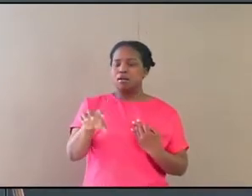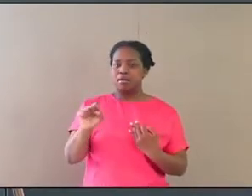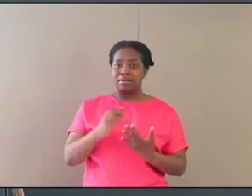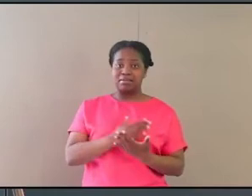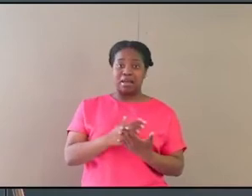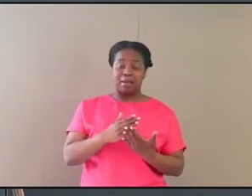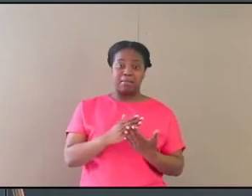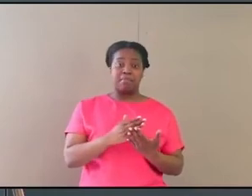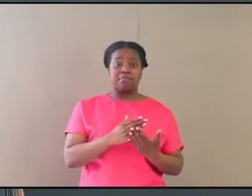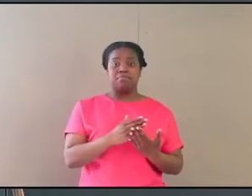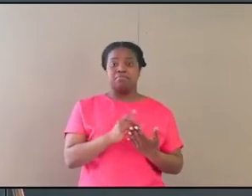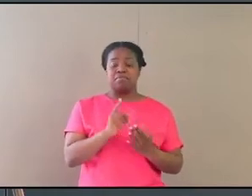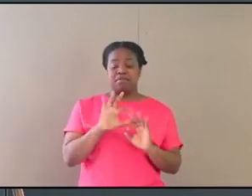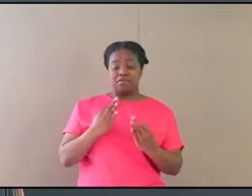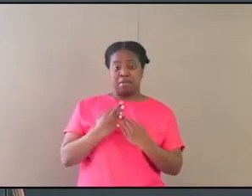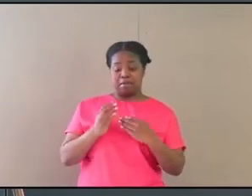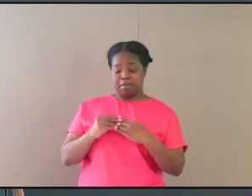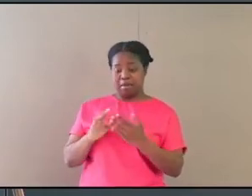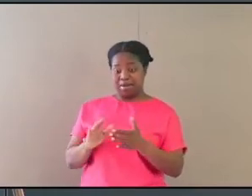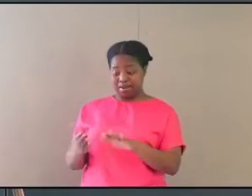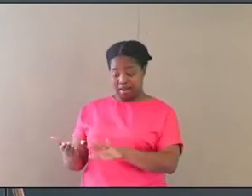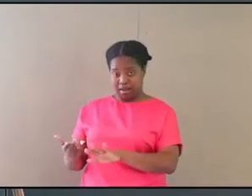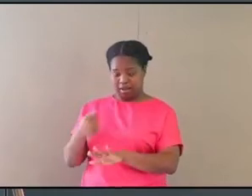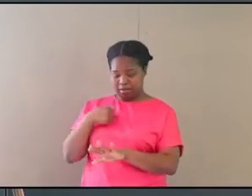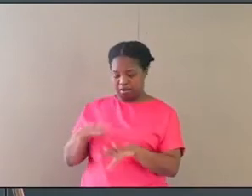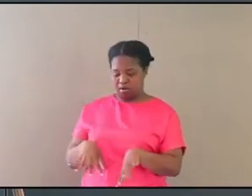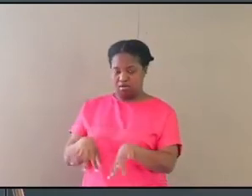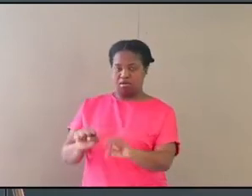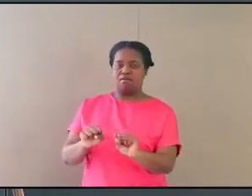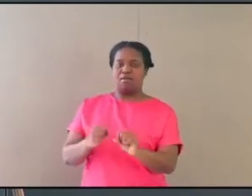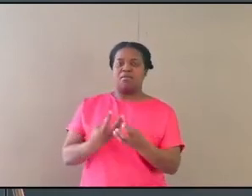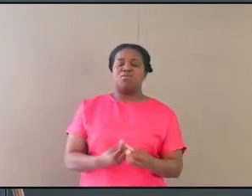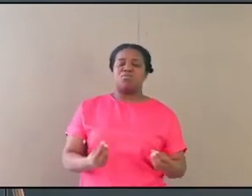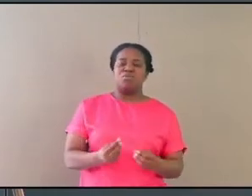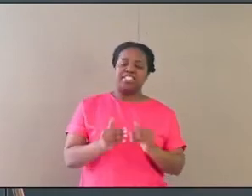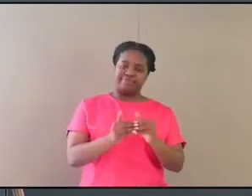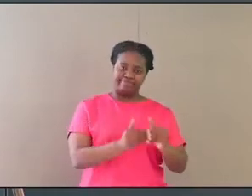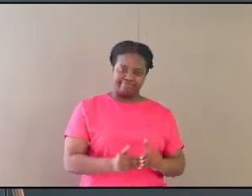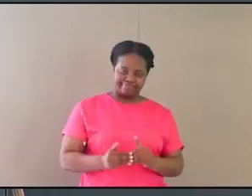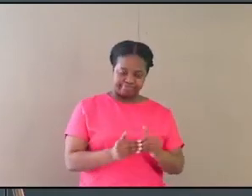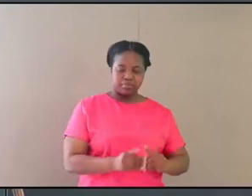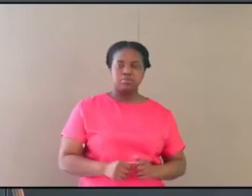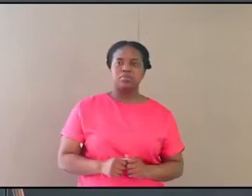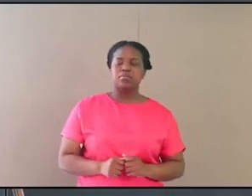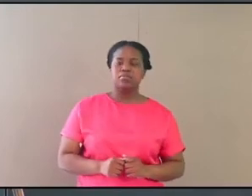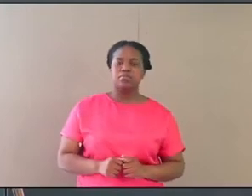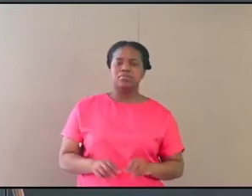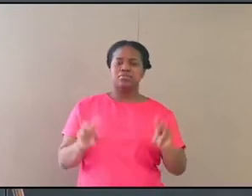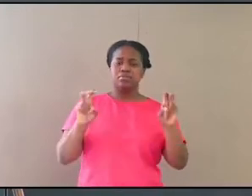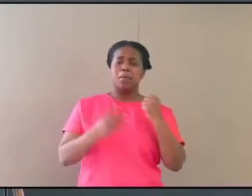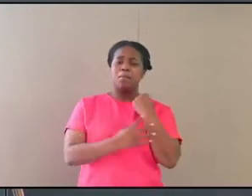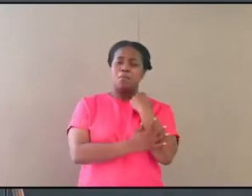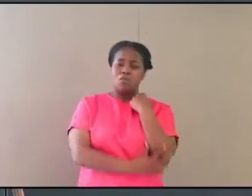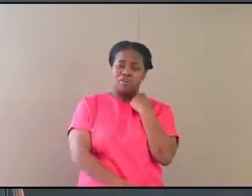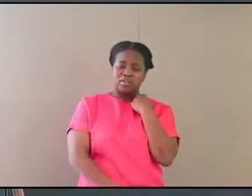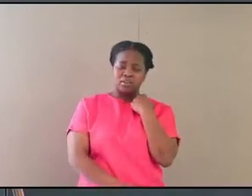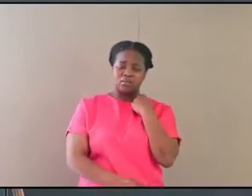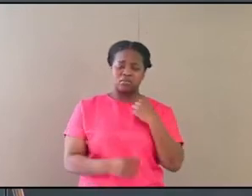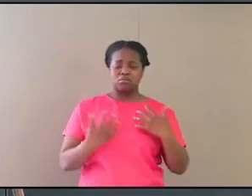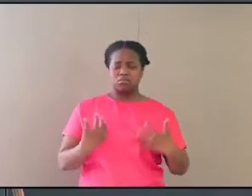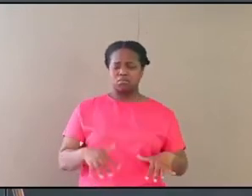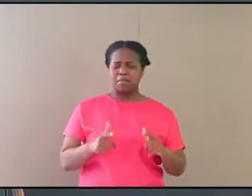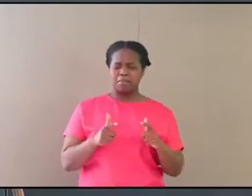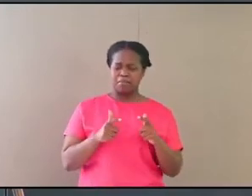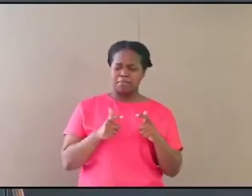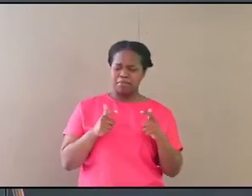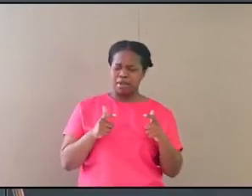would understand. But as DG indicated, poverty is the single biggest